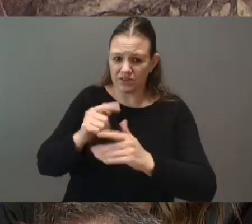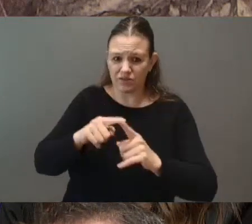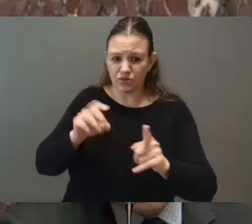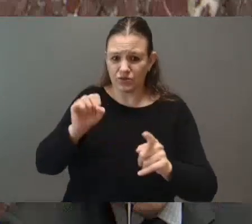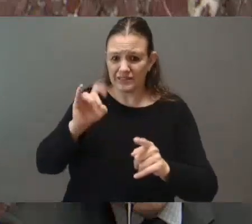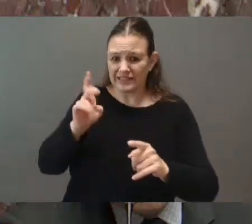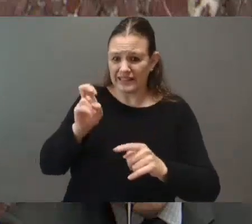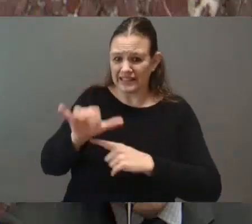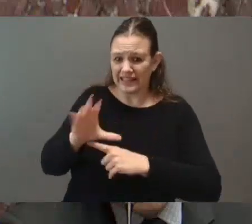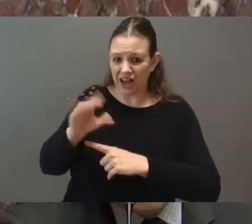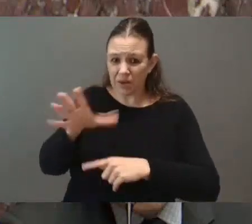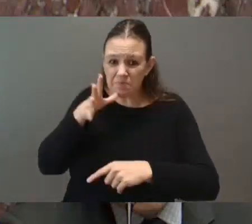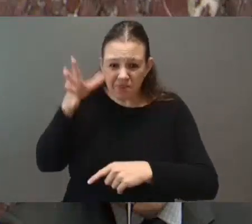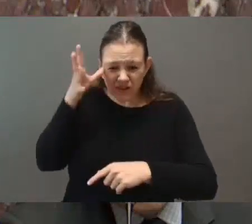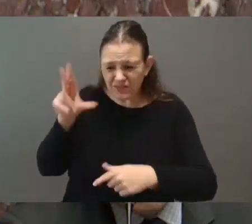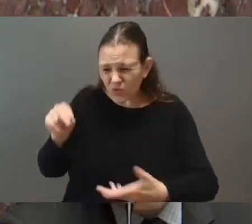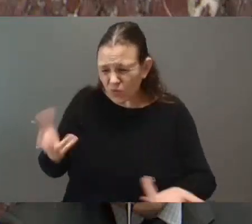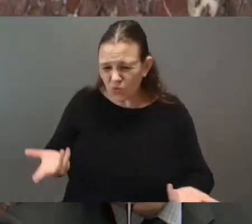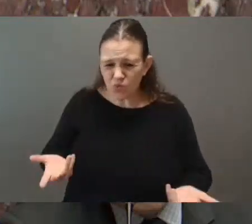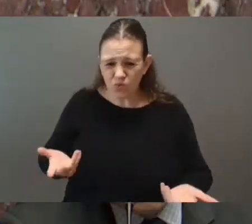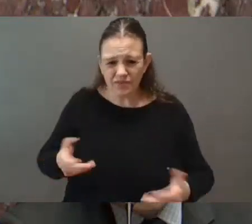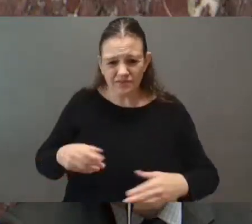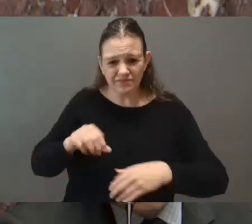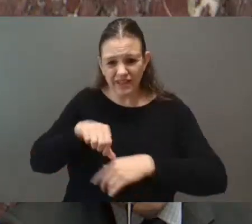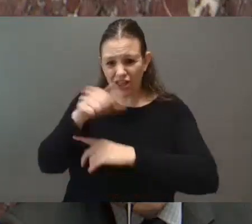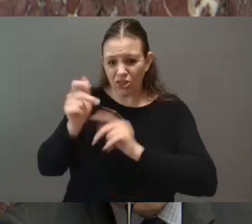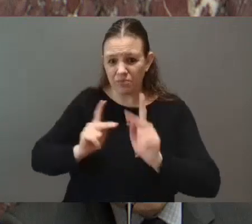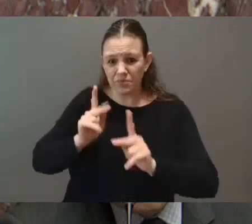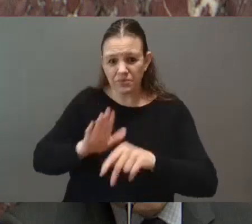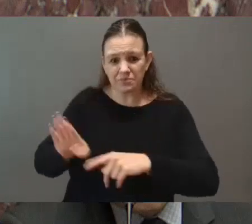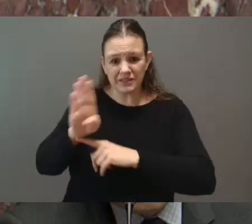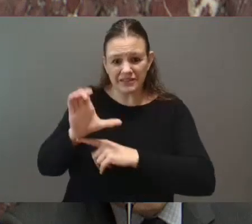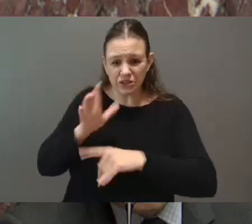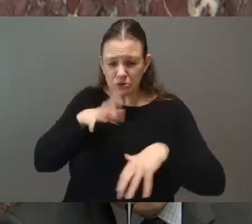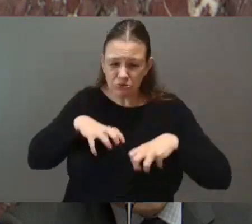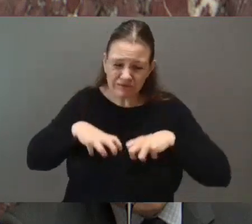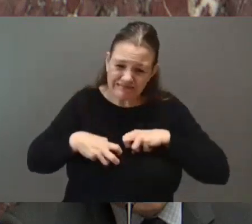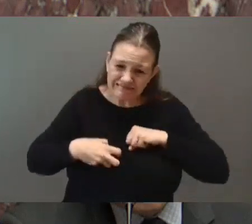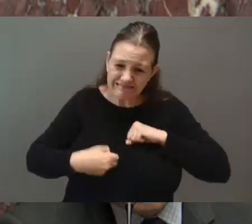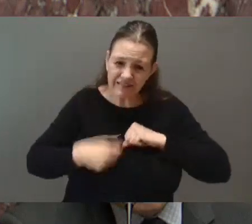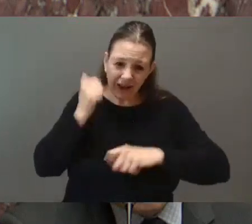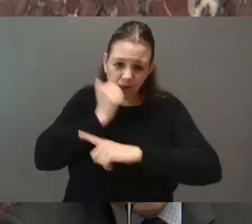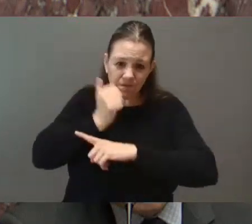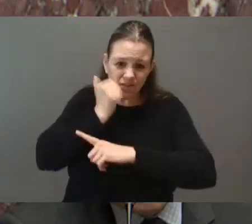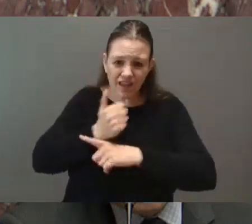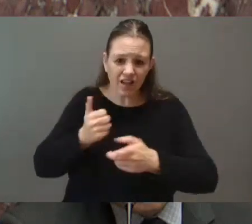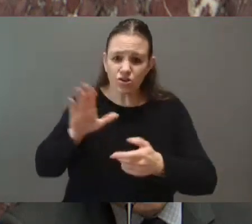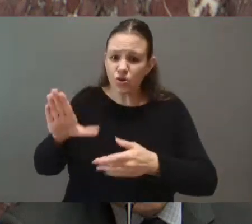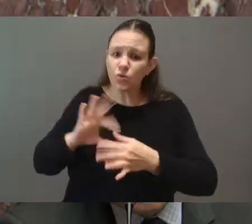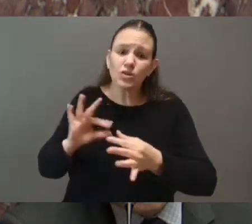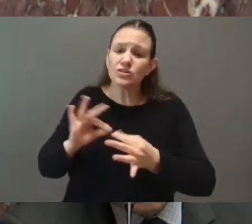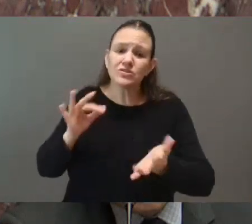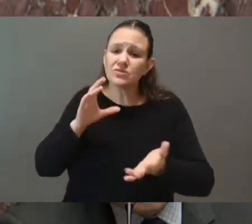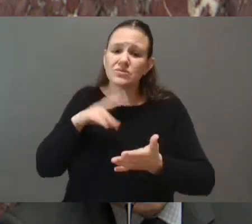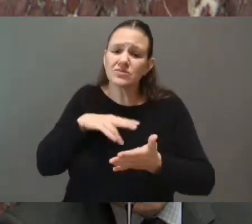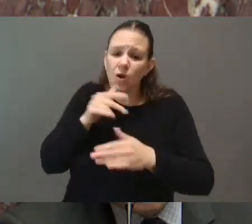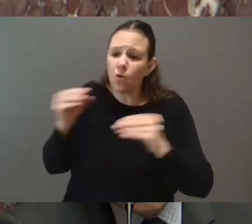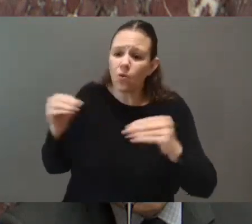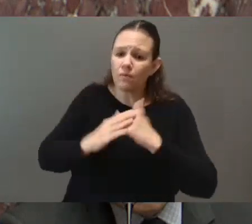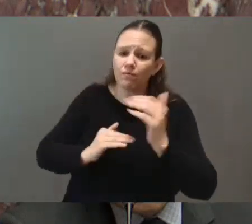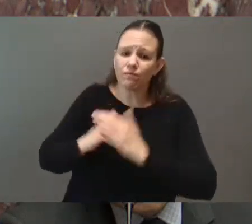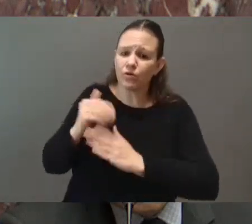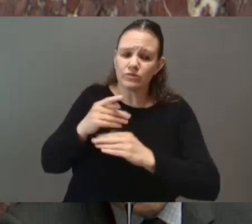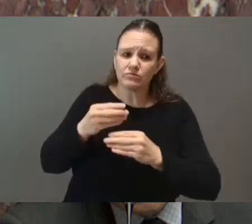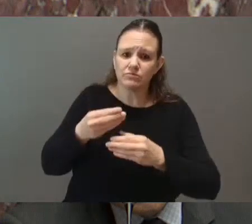day. All we hear from this minister is words. Yesterday, the Minister of Post-Secondary Education ran